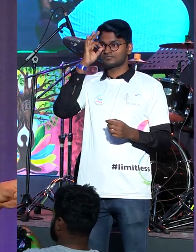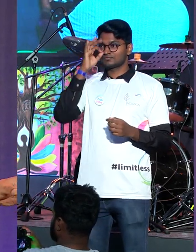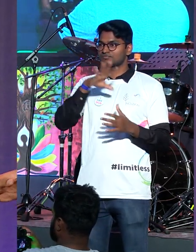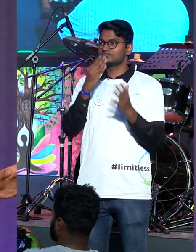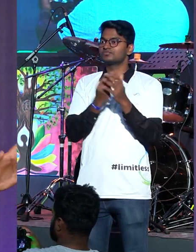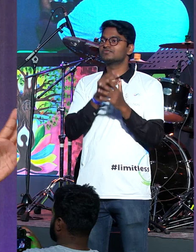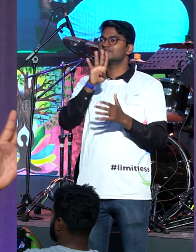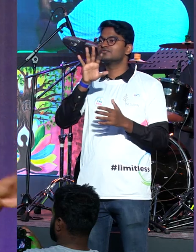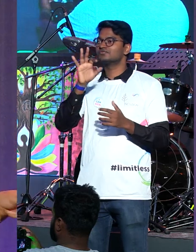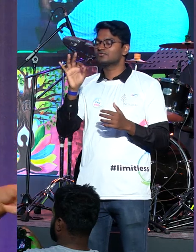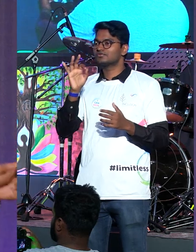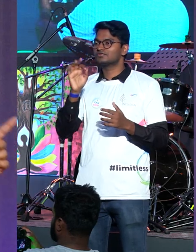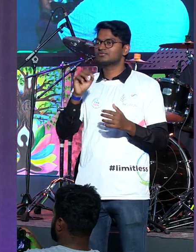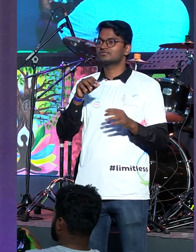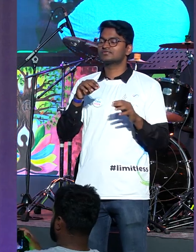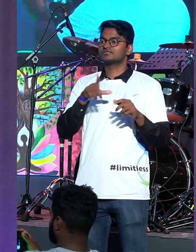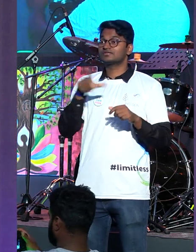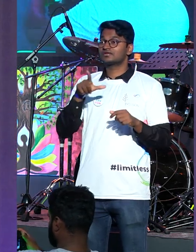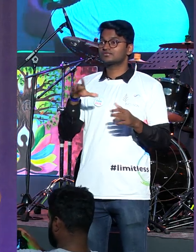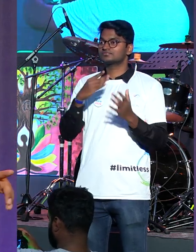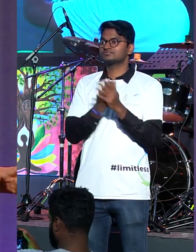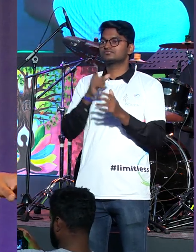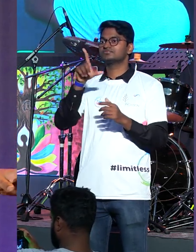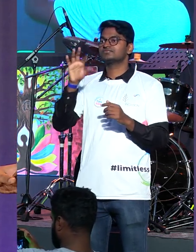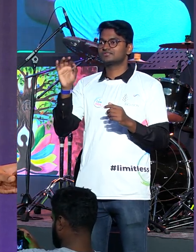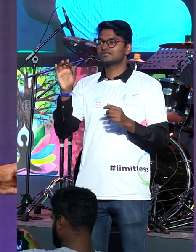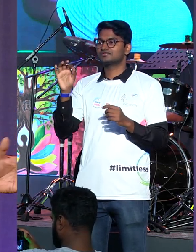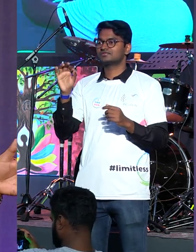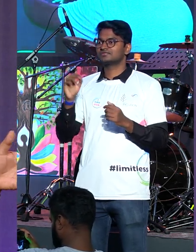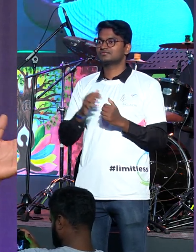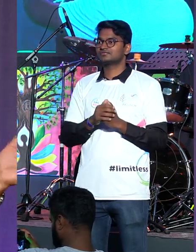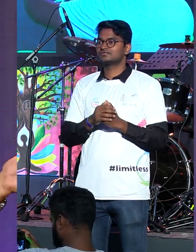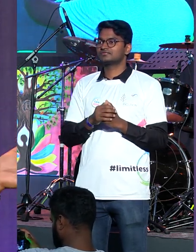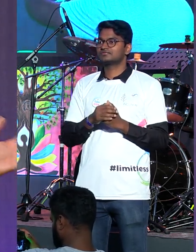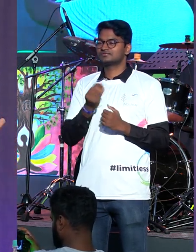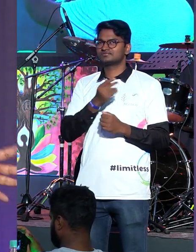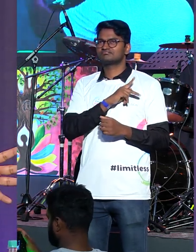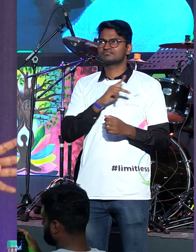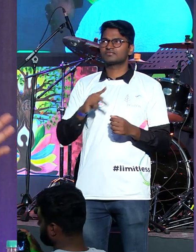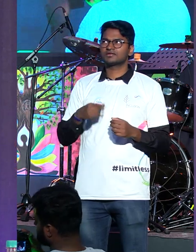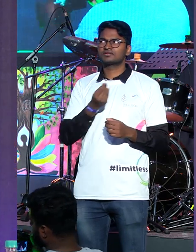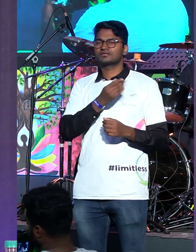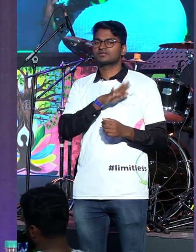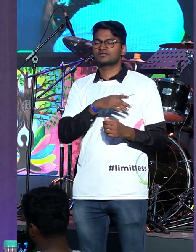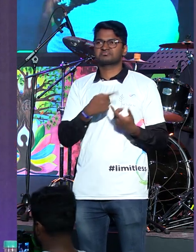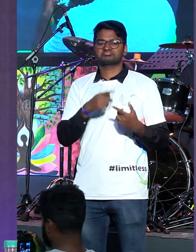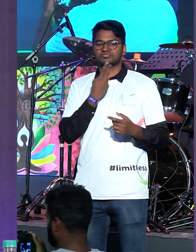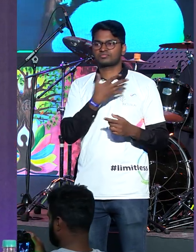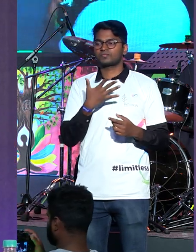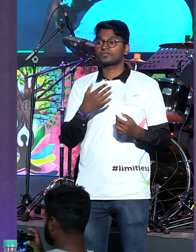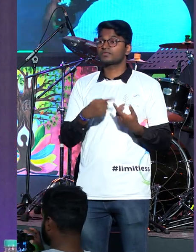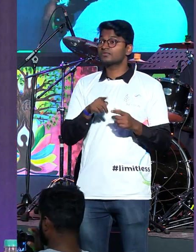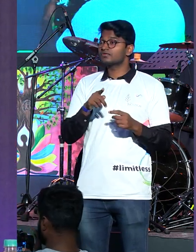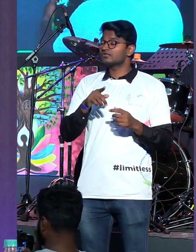clue that how she manages 10 languages. She's done one in Kannada also, by the way. That's what I heard. I haven't seen it, but so 40 movies in 10